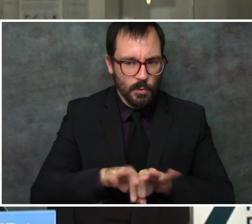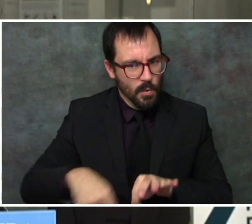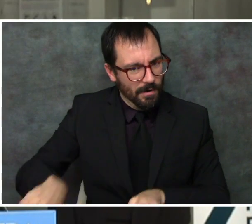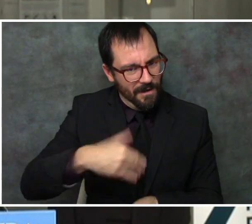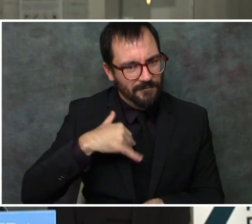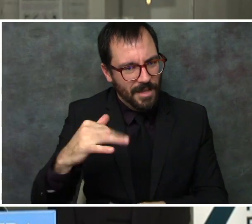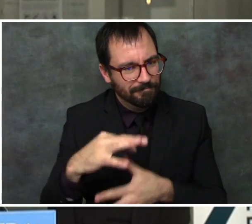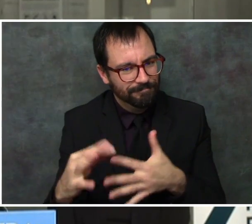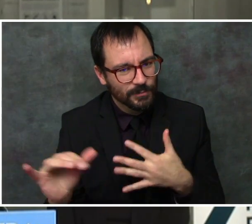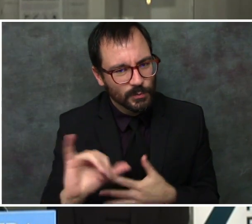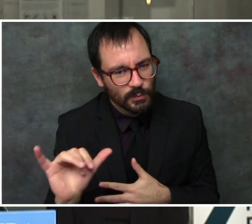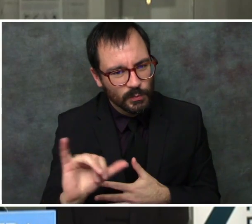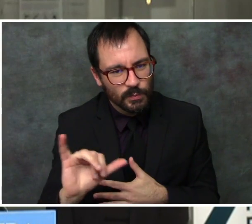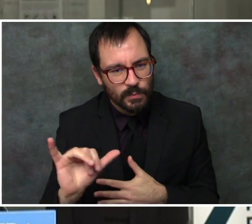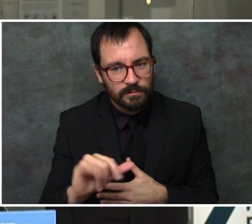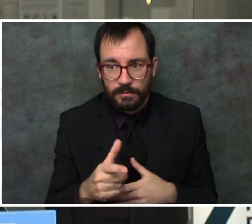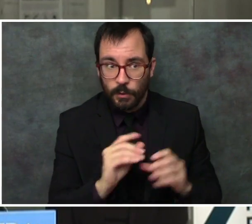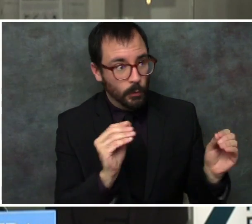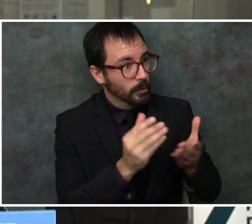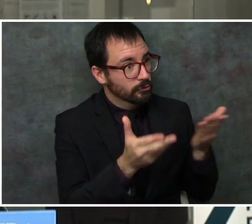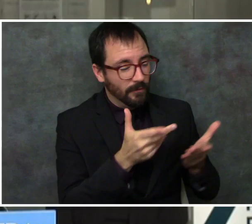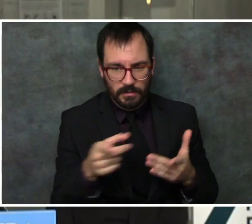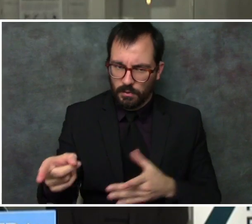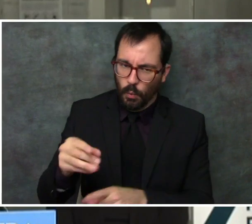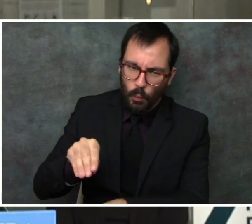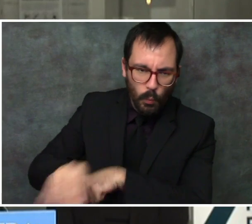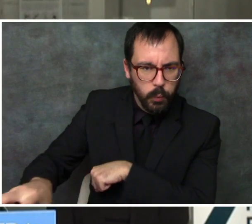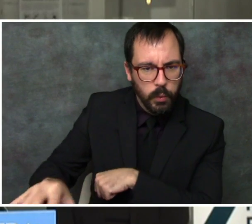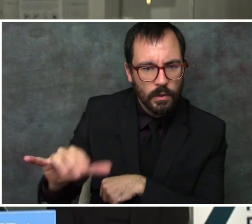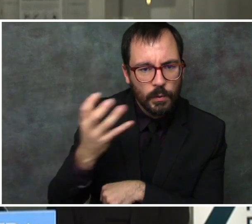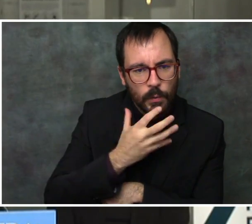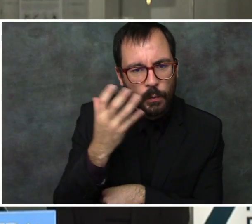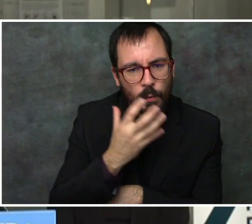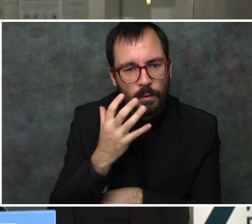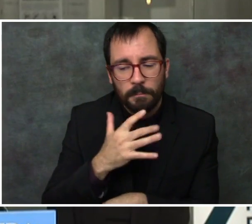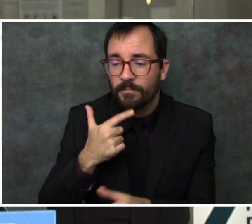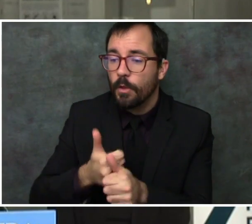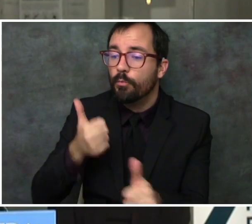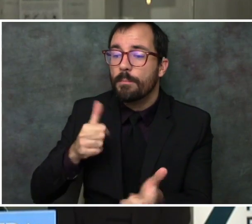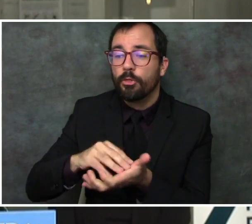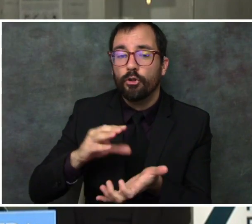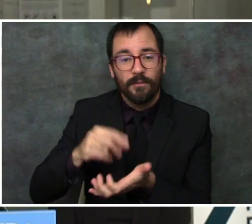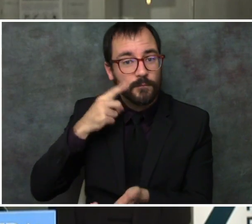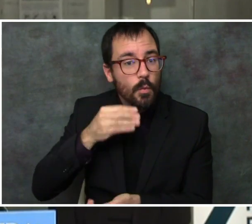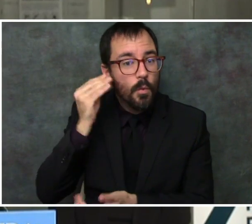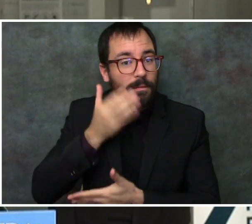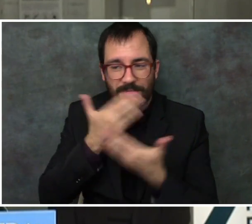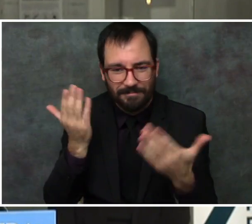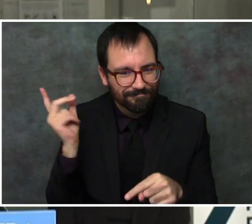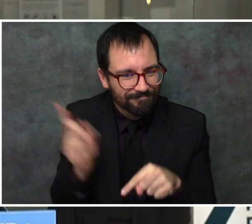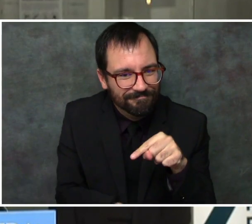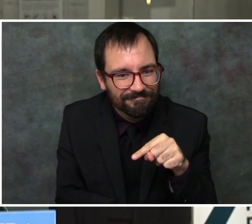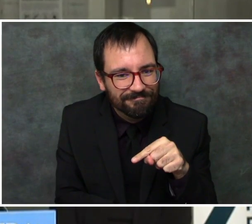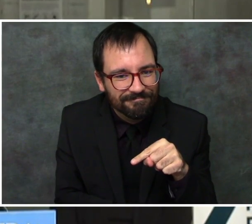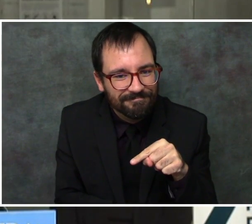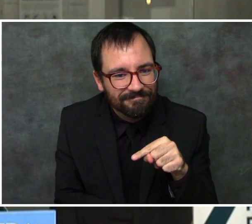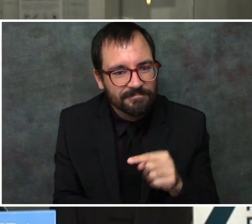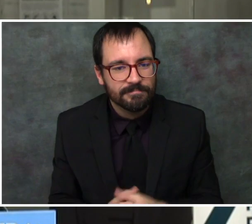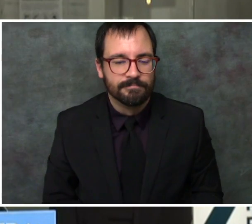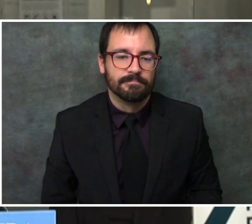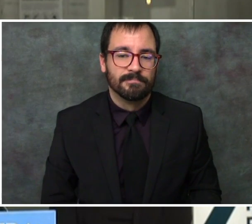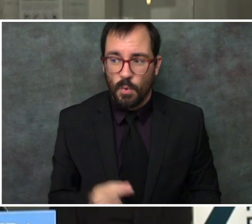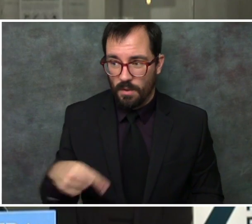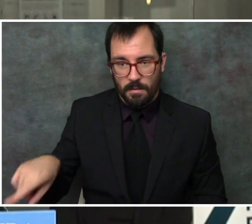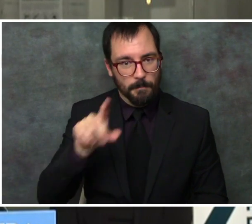was impossible for their child. For these families, having the option of in-person learning is essential for their long-term